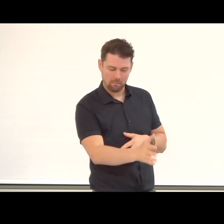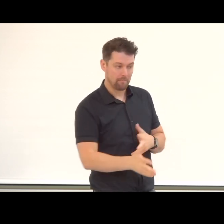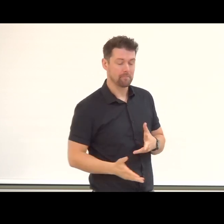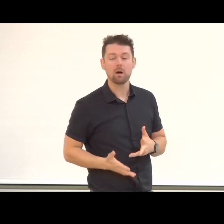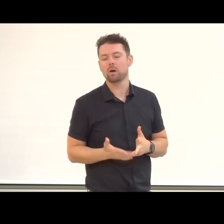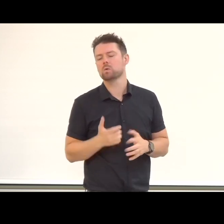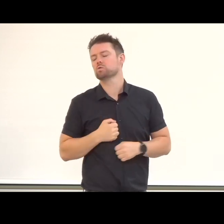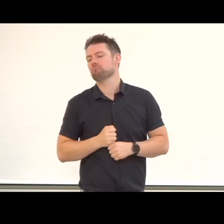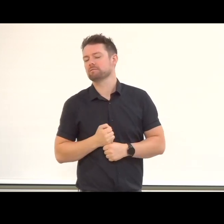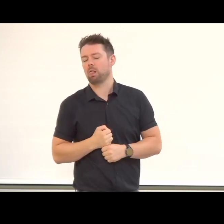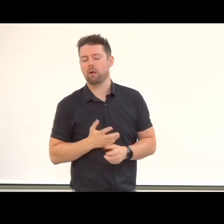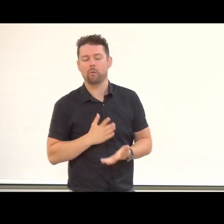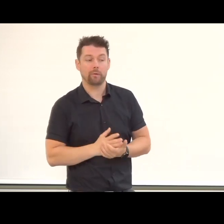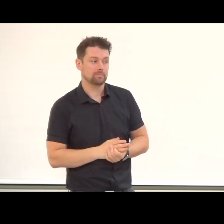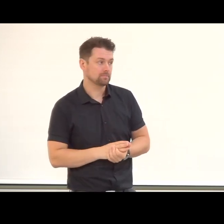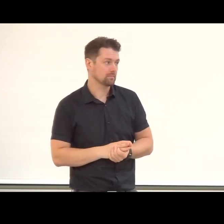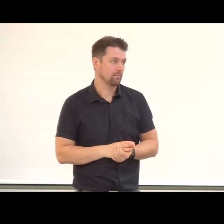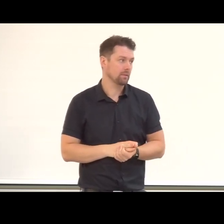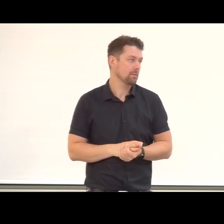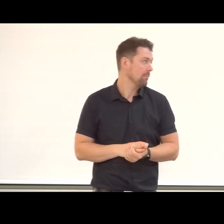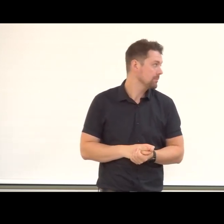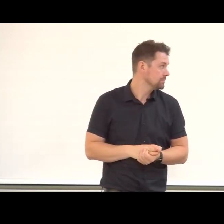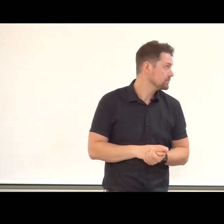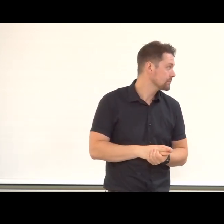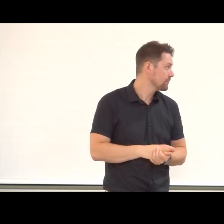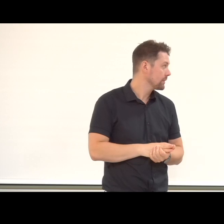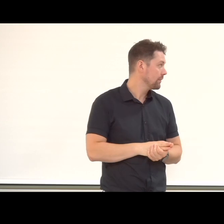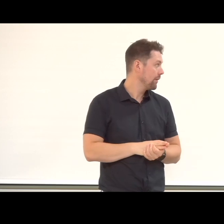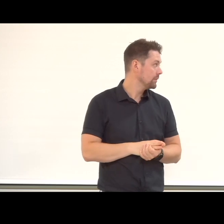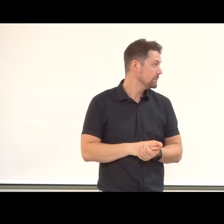Yeah, but it's just like when you launch your rocket. After it's launched,